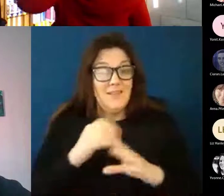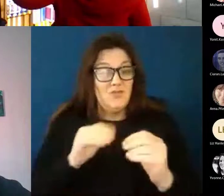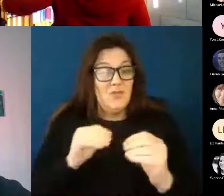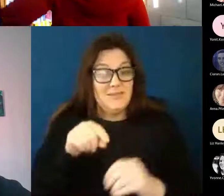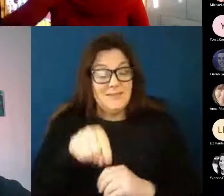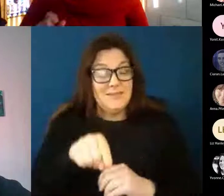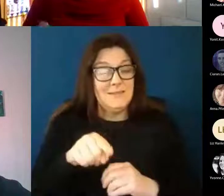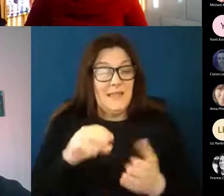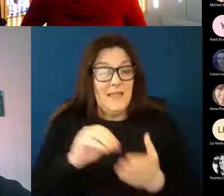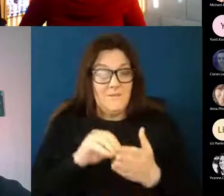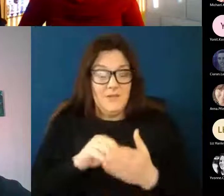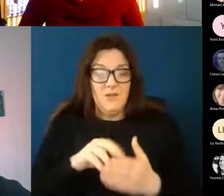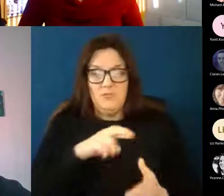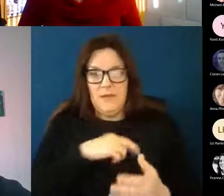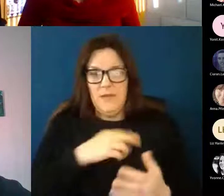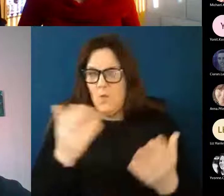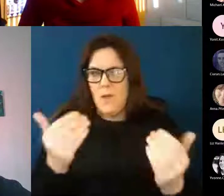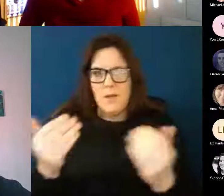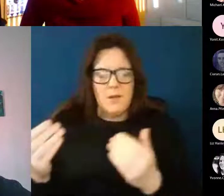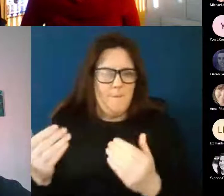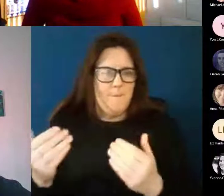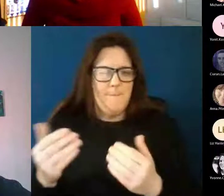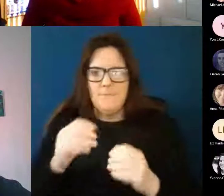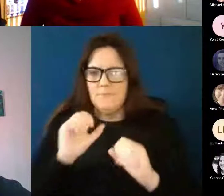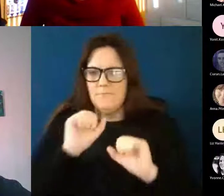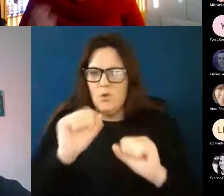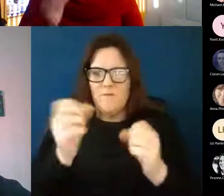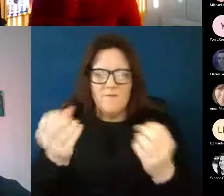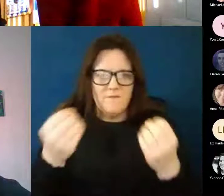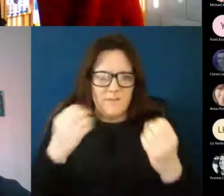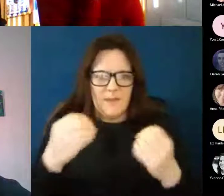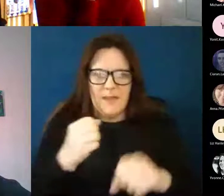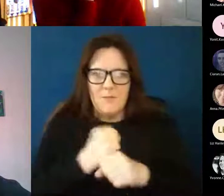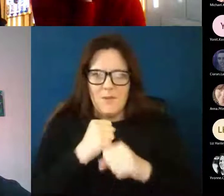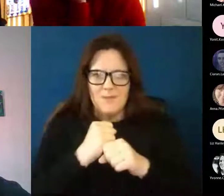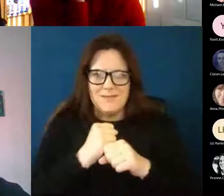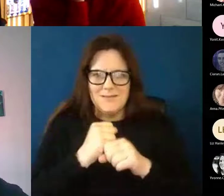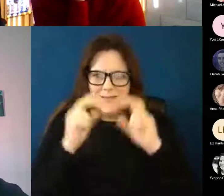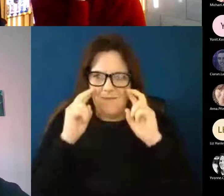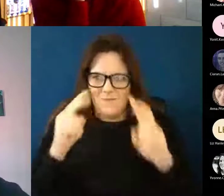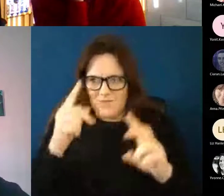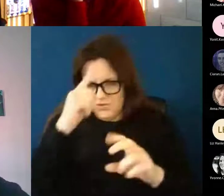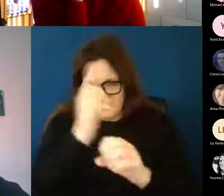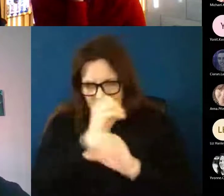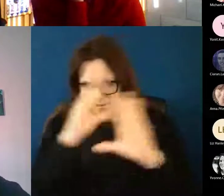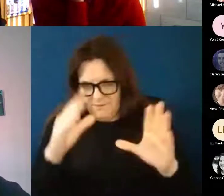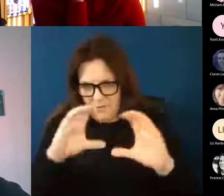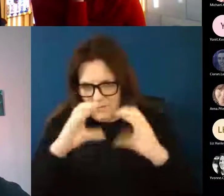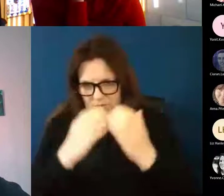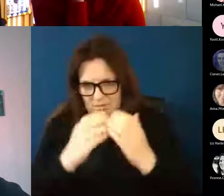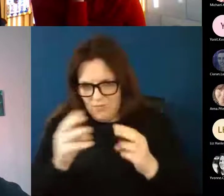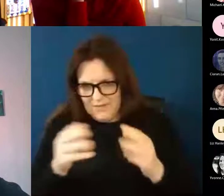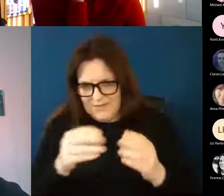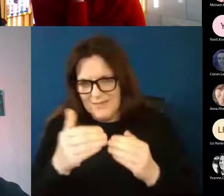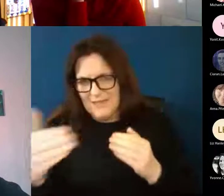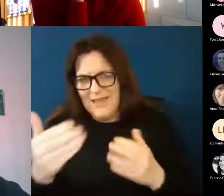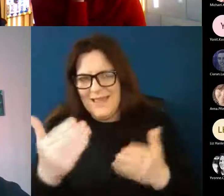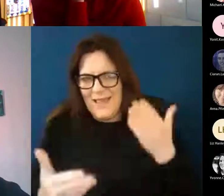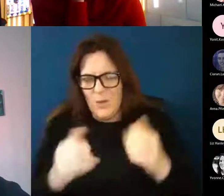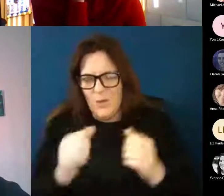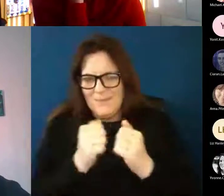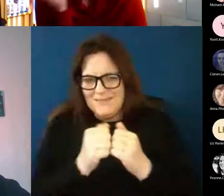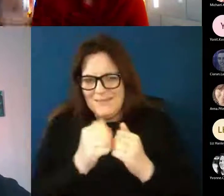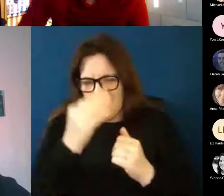chat, we very much welcome your feedback on the vision of our community of practice and when and how we meet in the